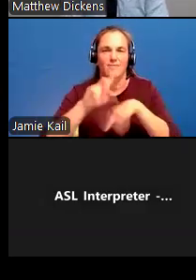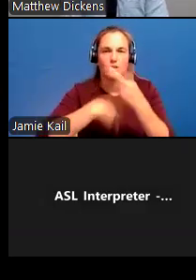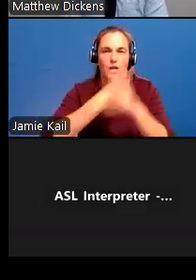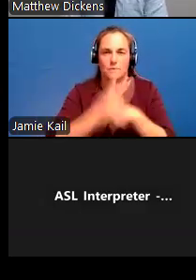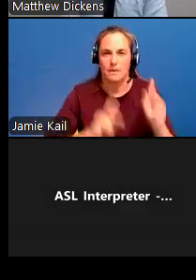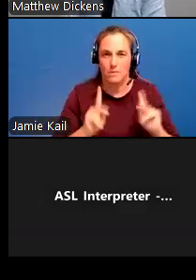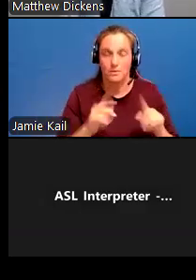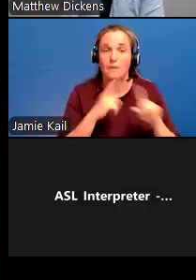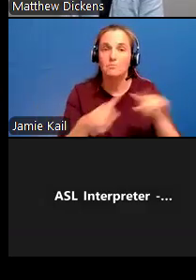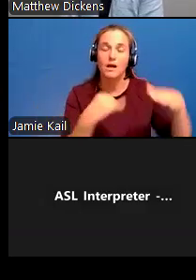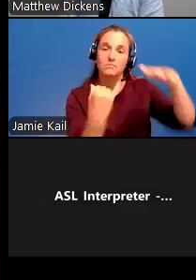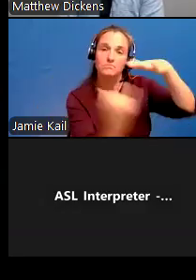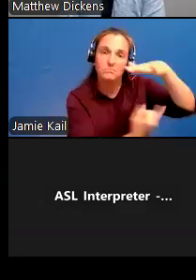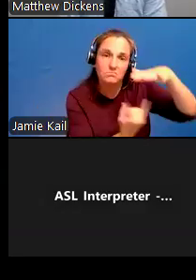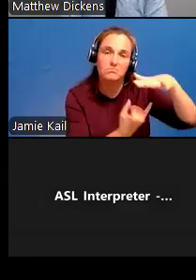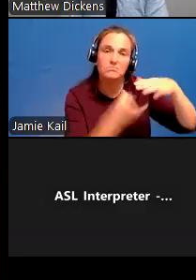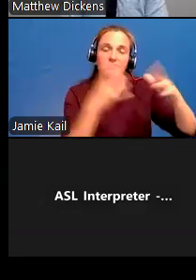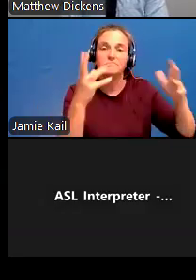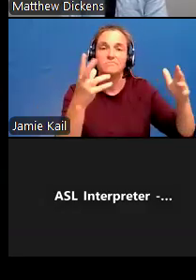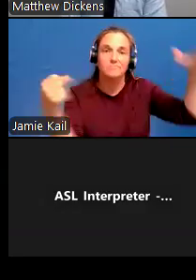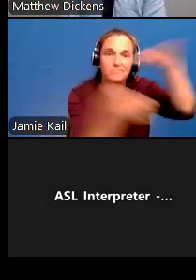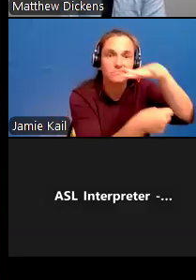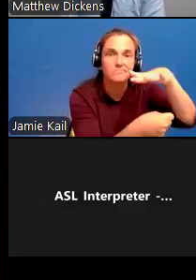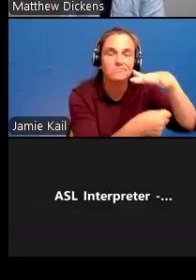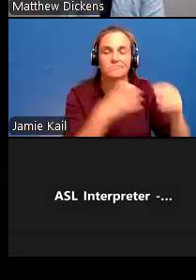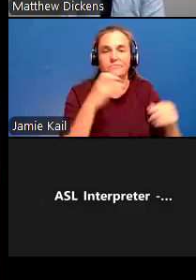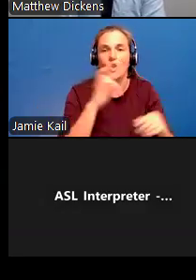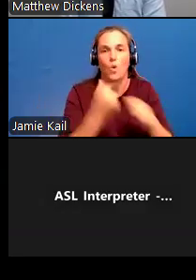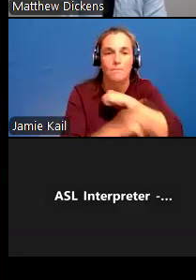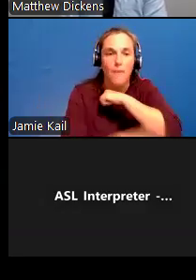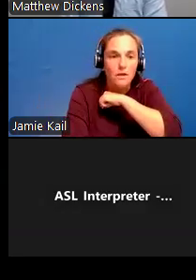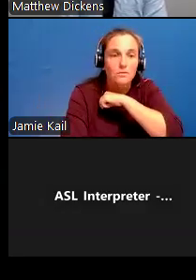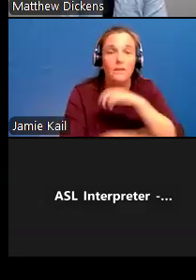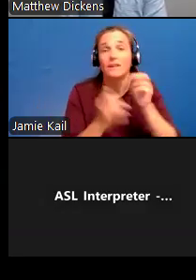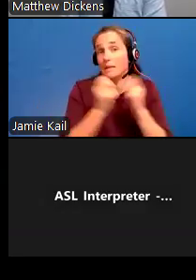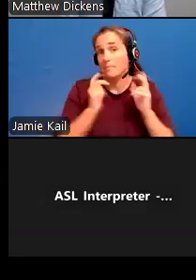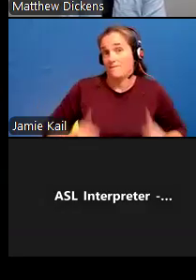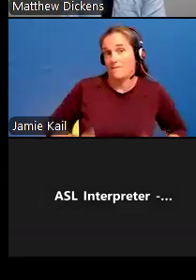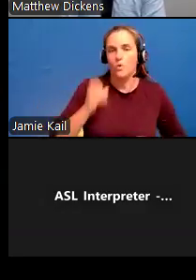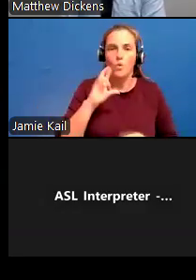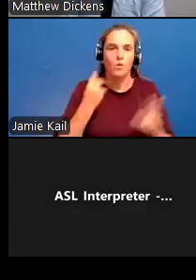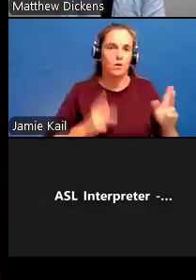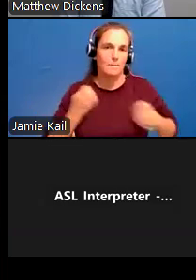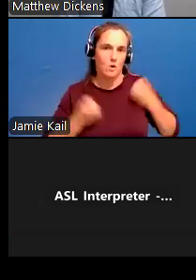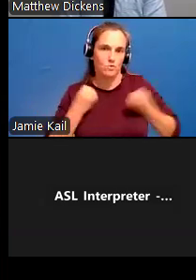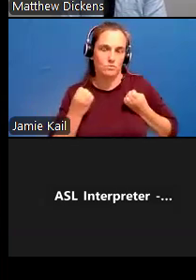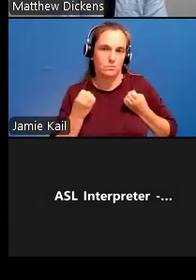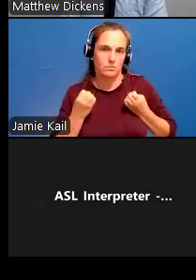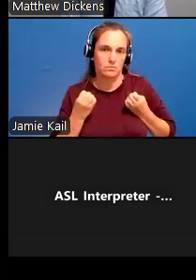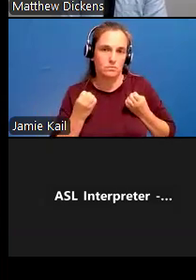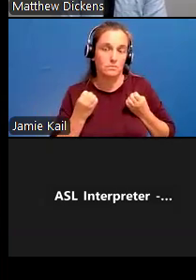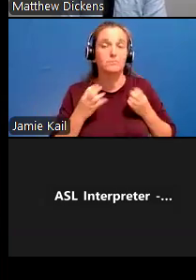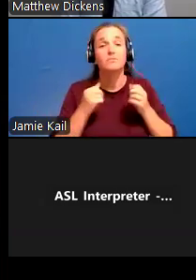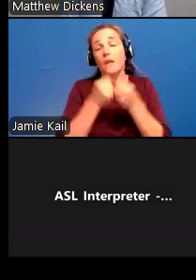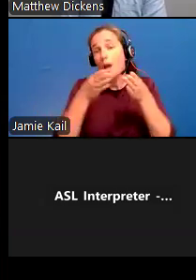isolation, confinement, or cruel punishment. And this can be either physical or emotional, right? An